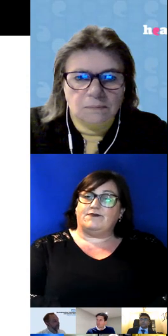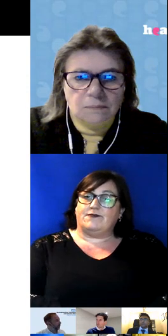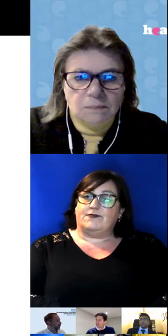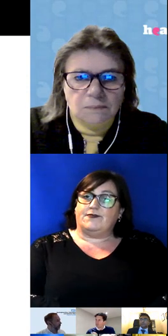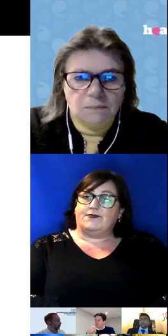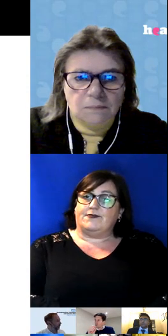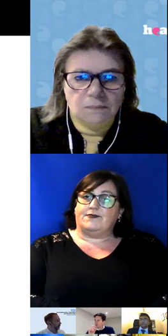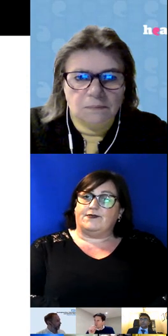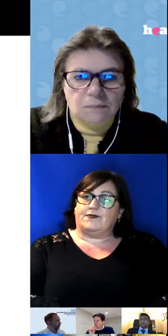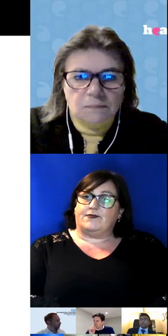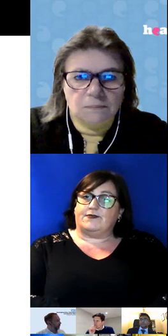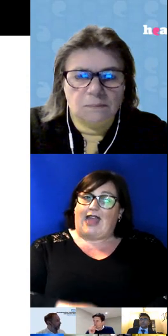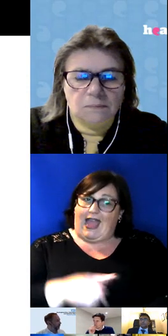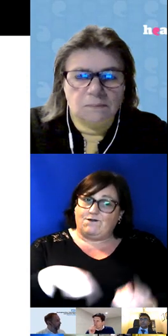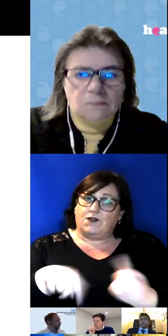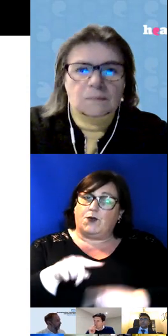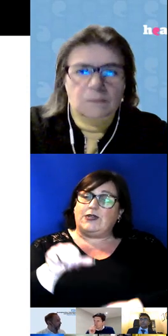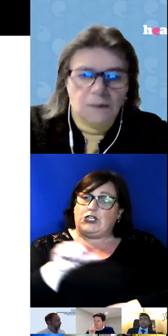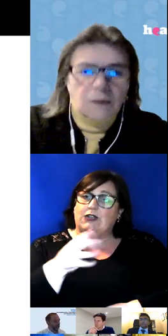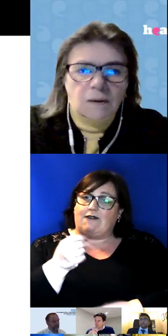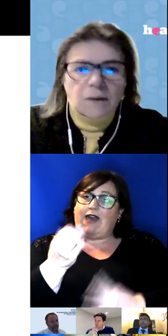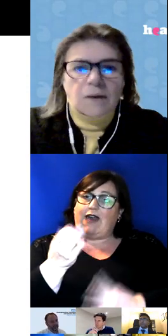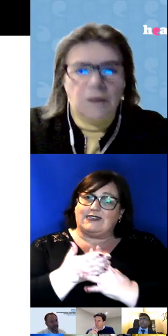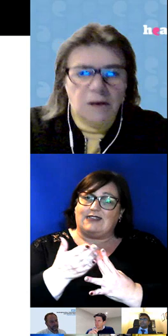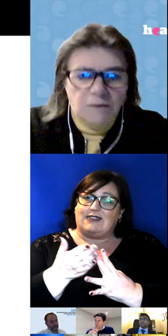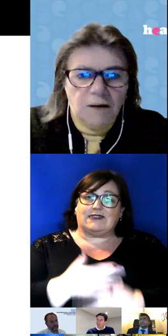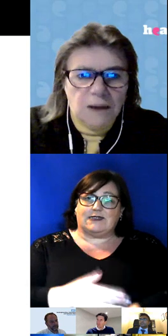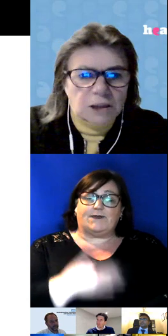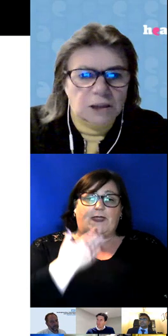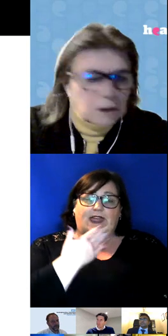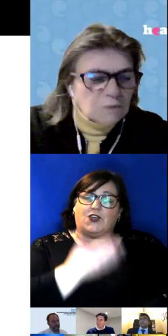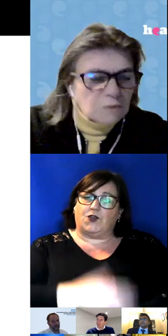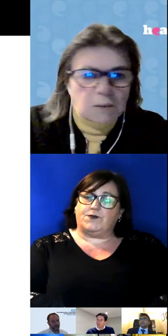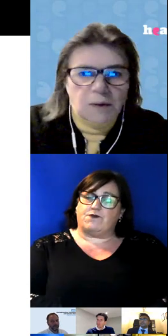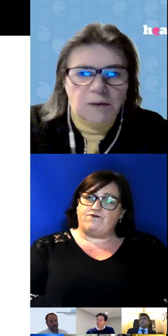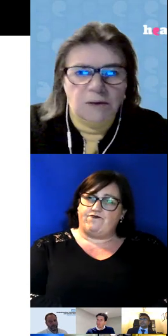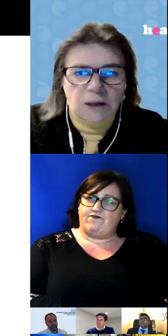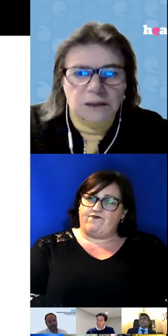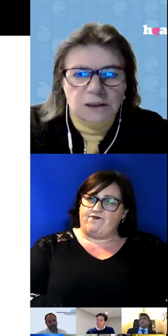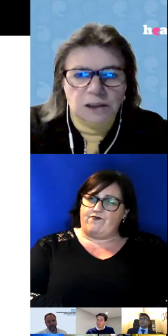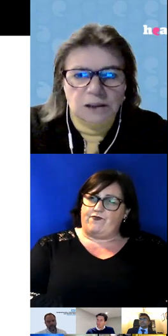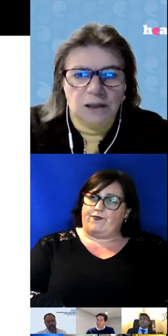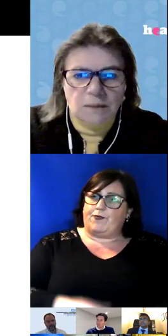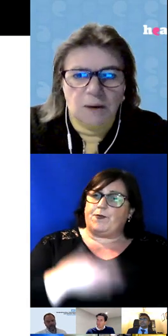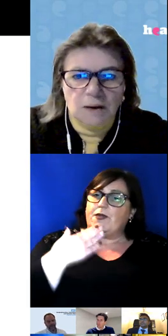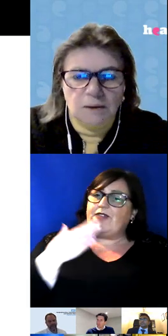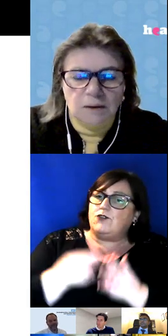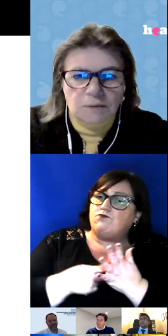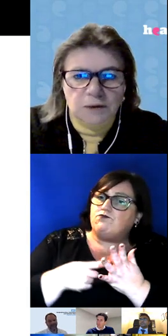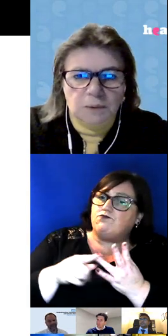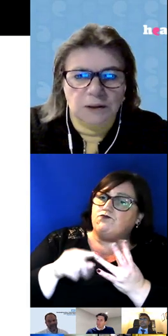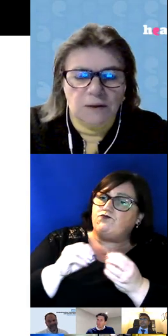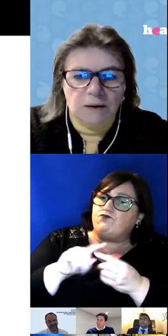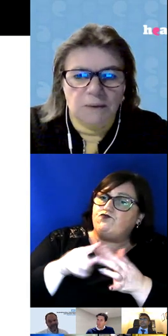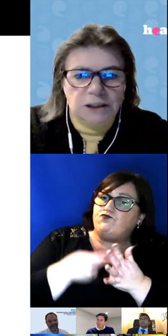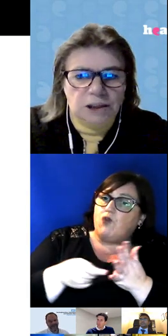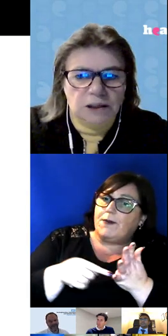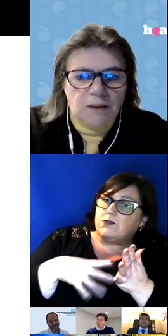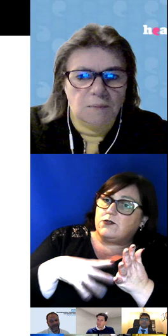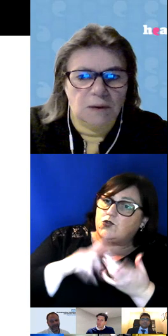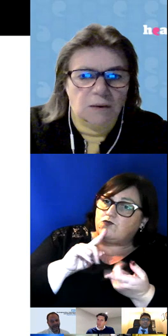enabling everyone to have access to it. Thank you. Thank you very much. I wonder, Robert, whether you'd like to just respond to